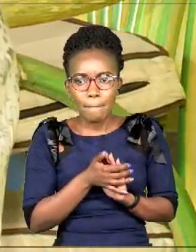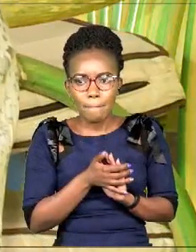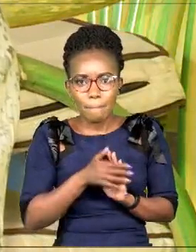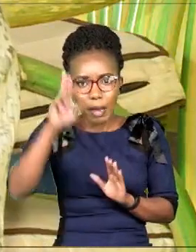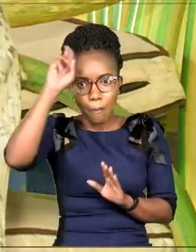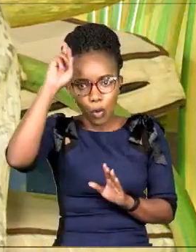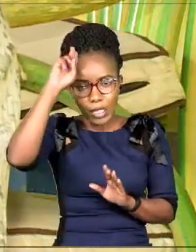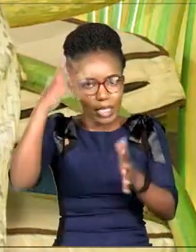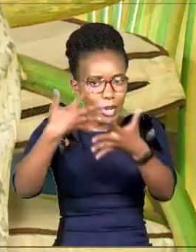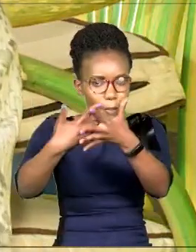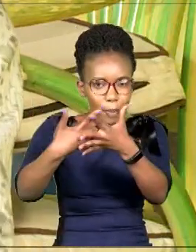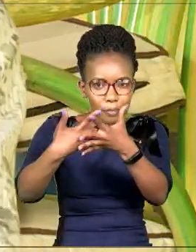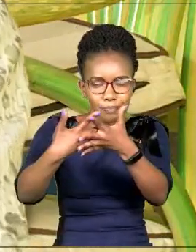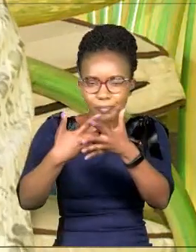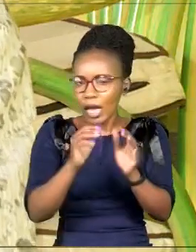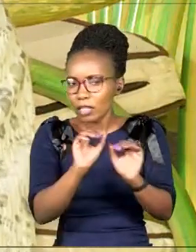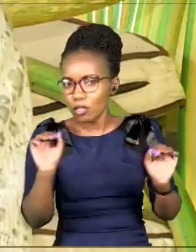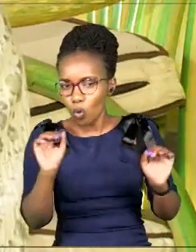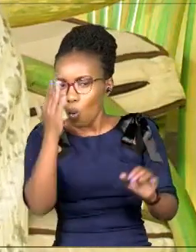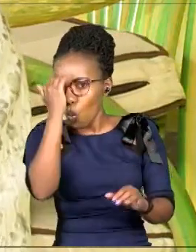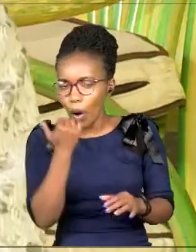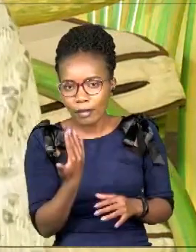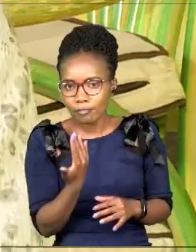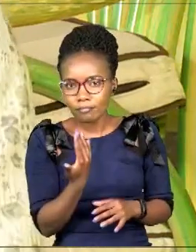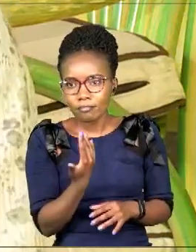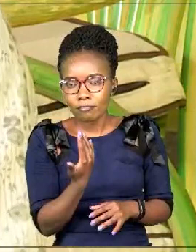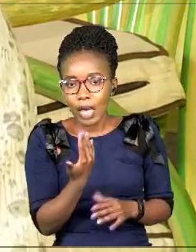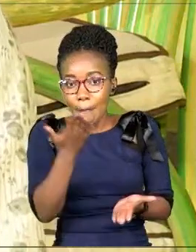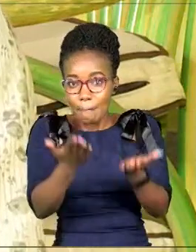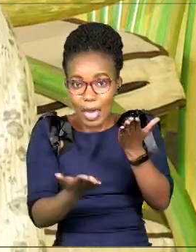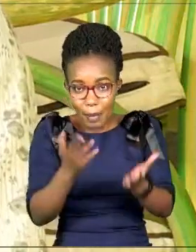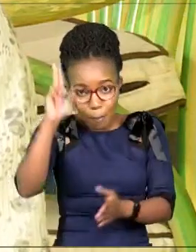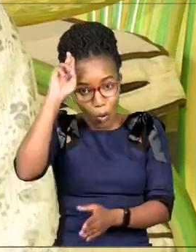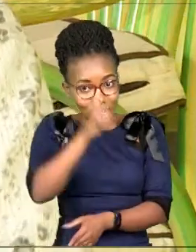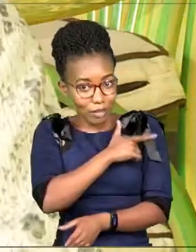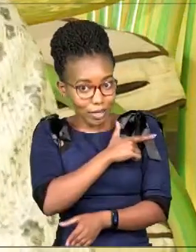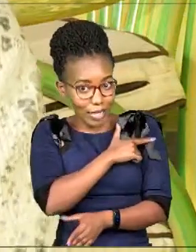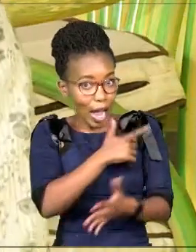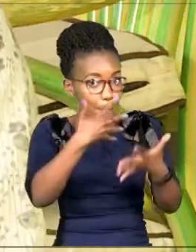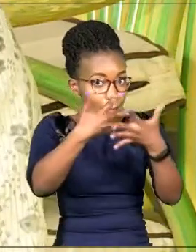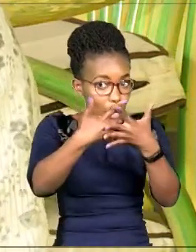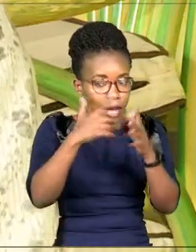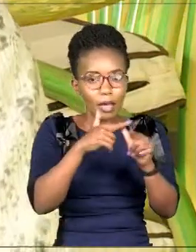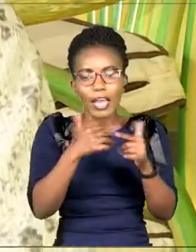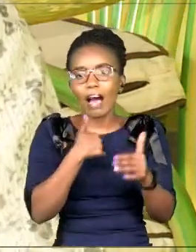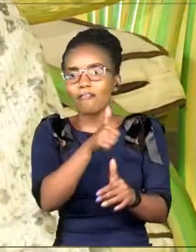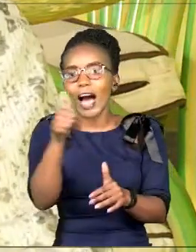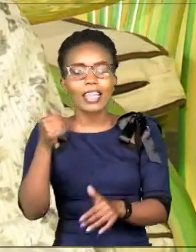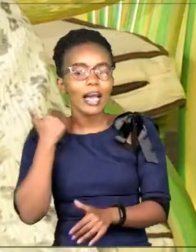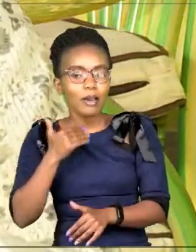problem. Because if it's about laxity and omissions, we have other hardcore criminals. We